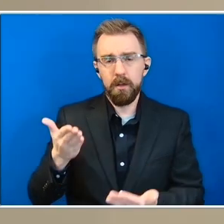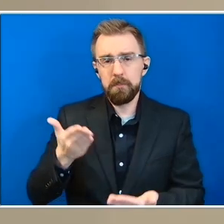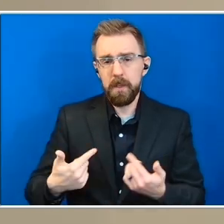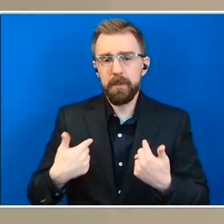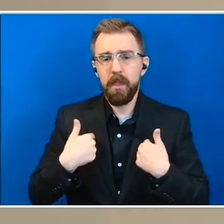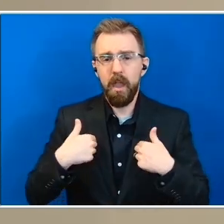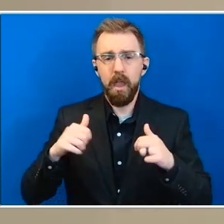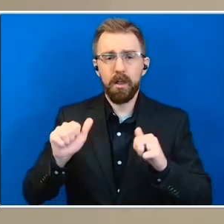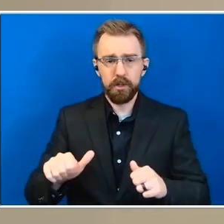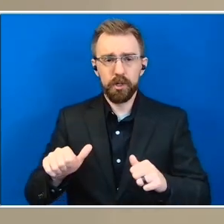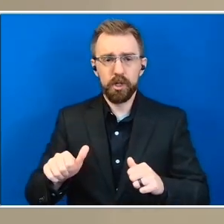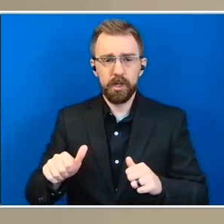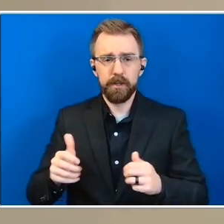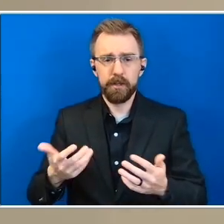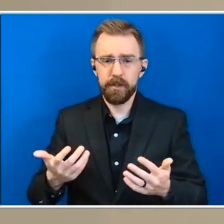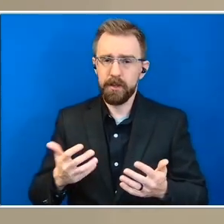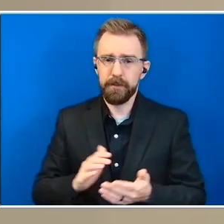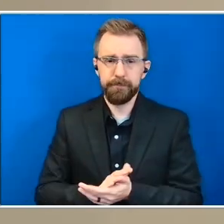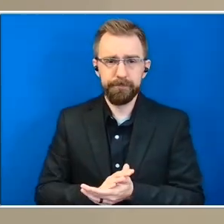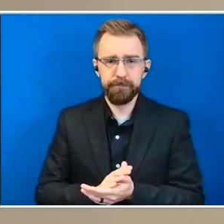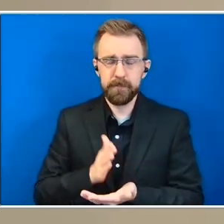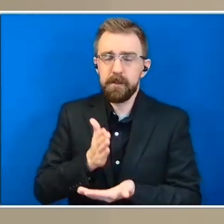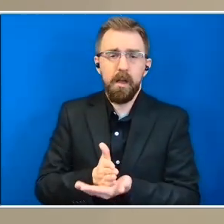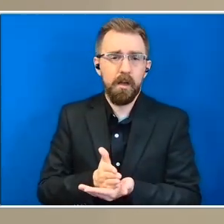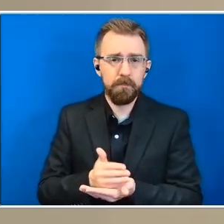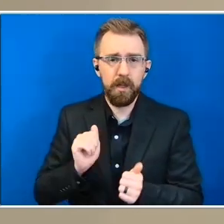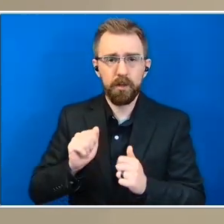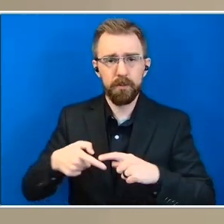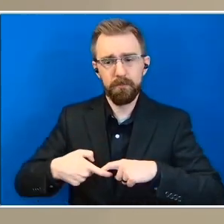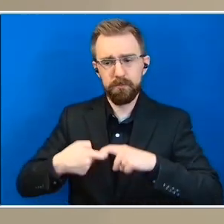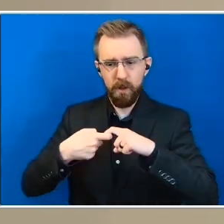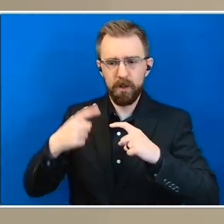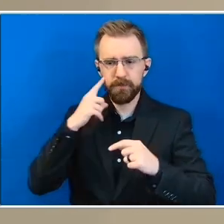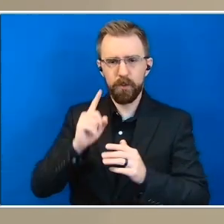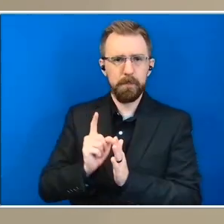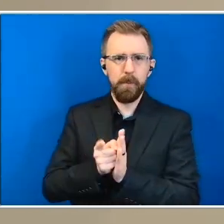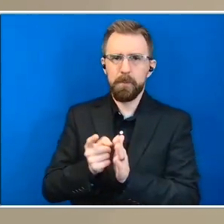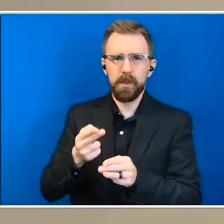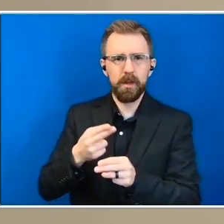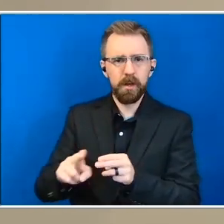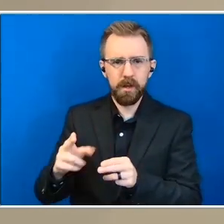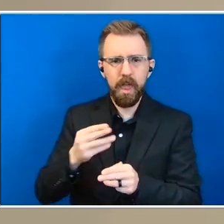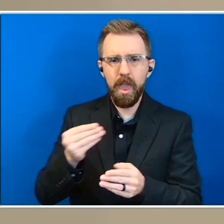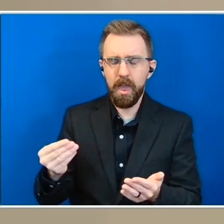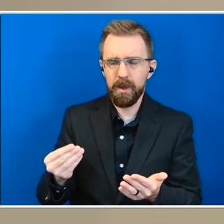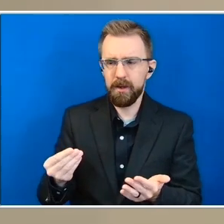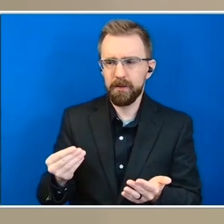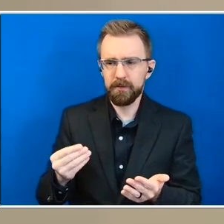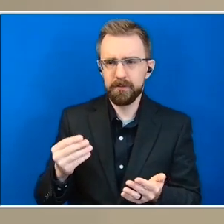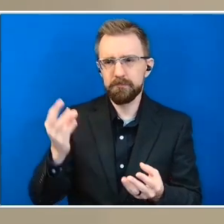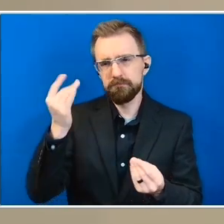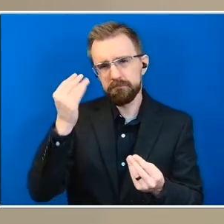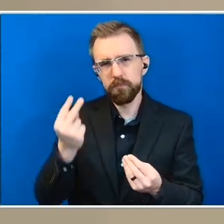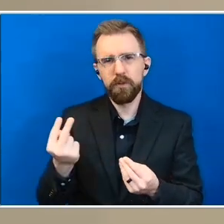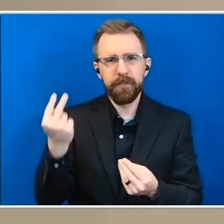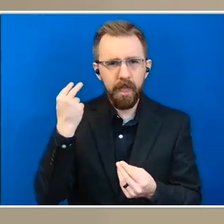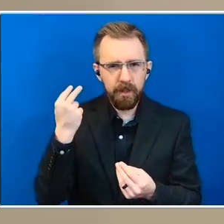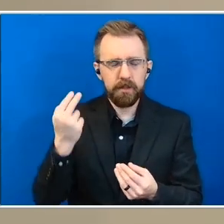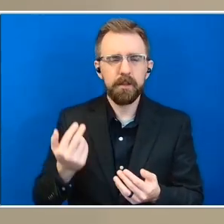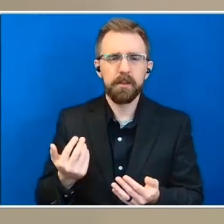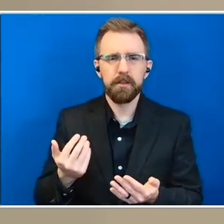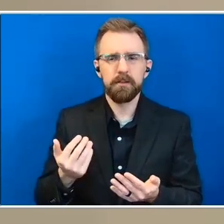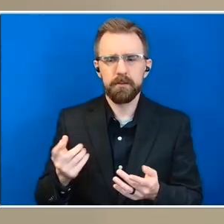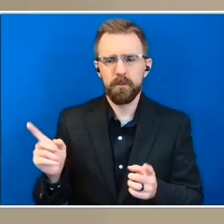stop, pause for a moment, and reflect on where I'm